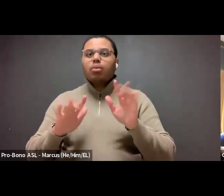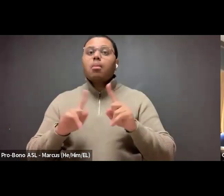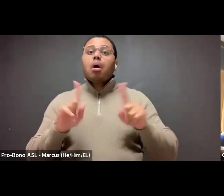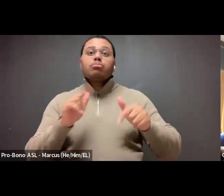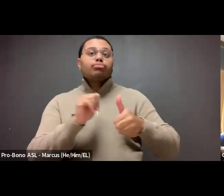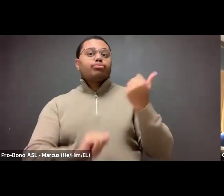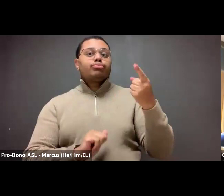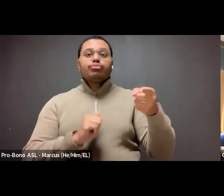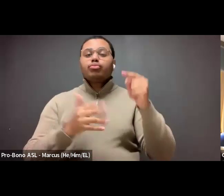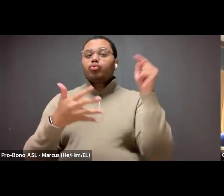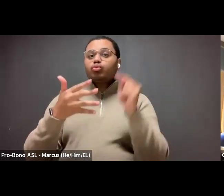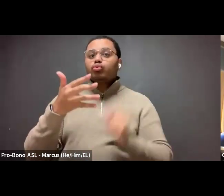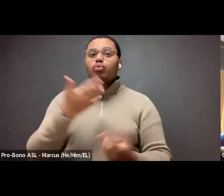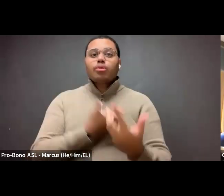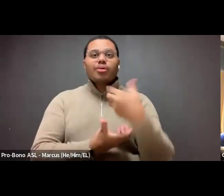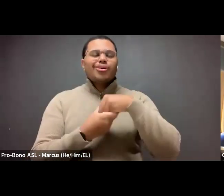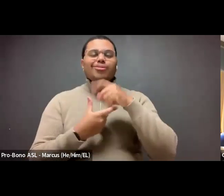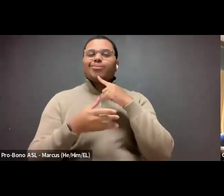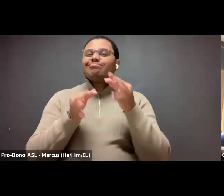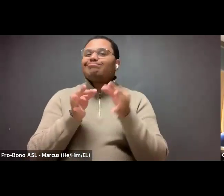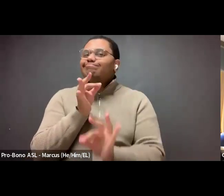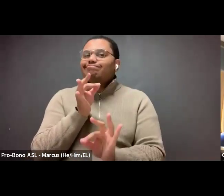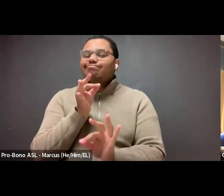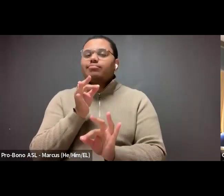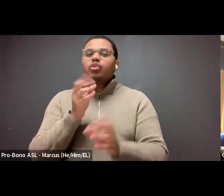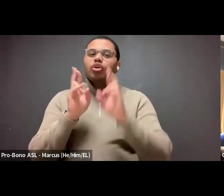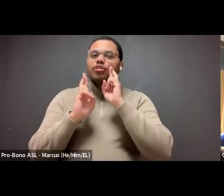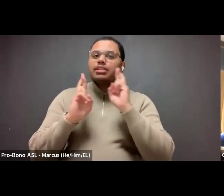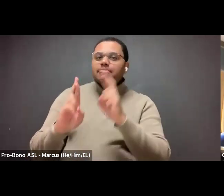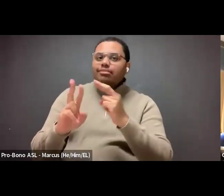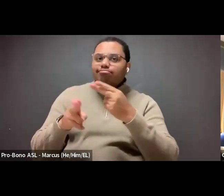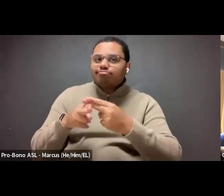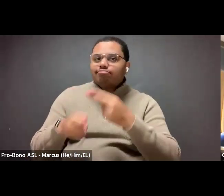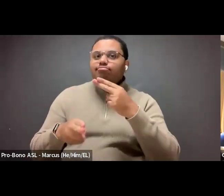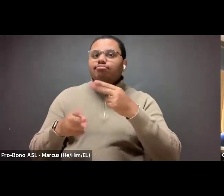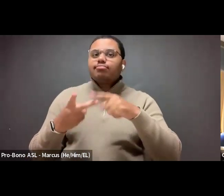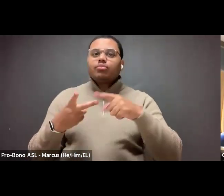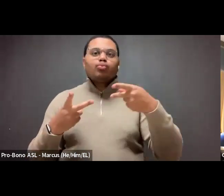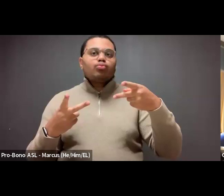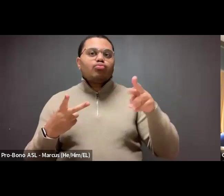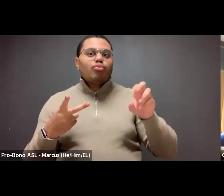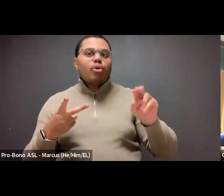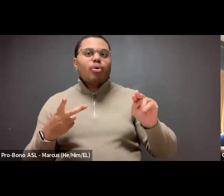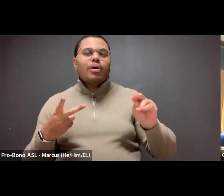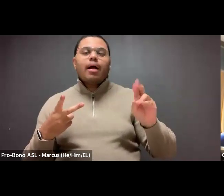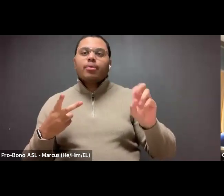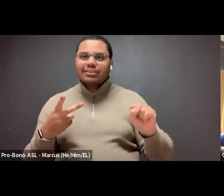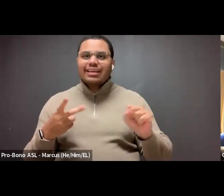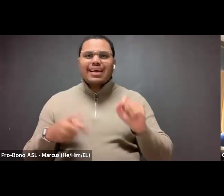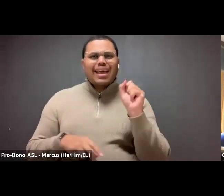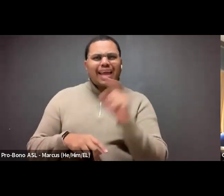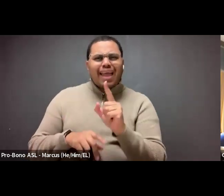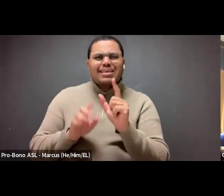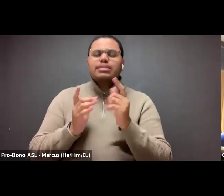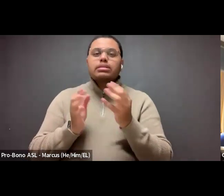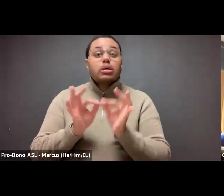a majority of the tools of inclusion are simple. Respecting names and pronouns, asking pertinent but not